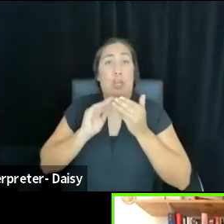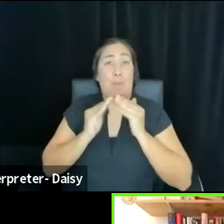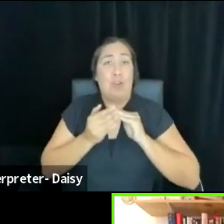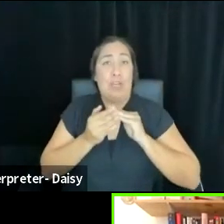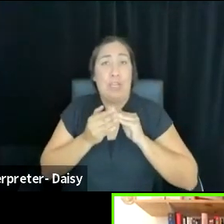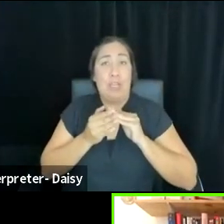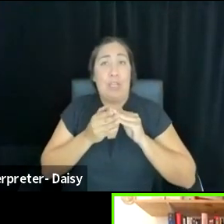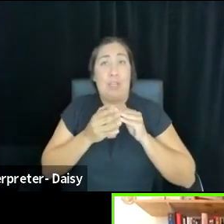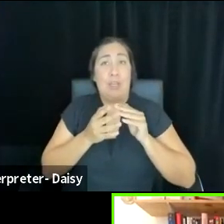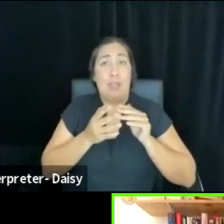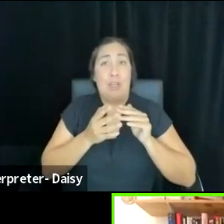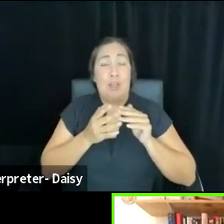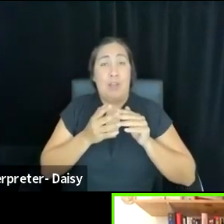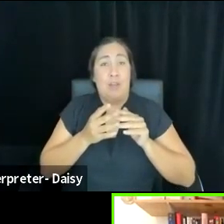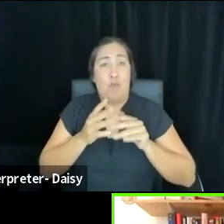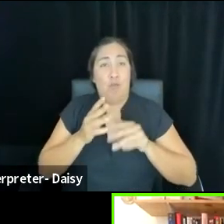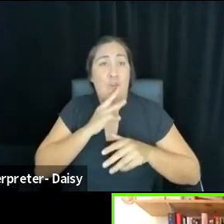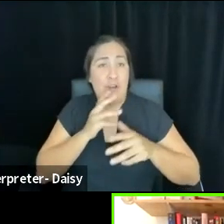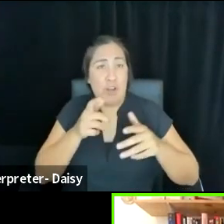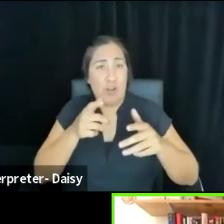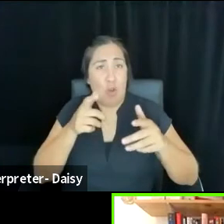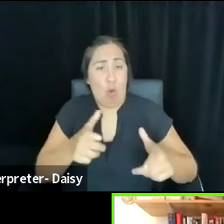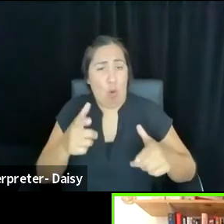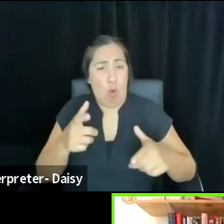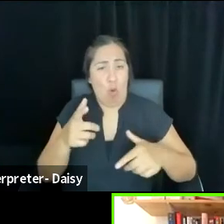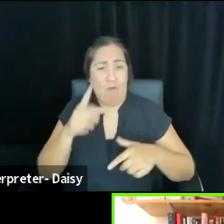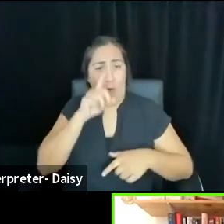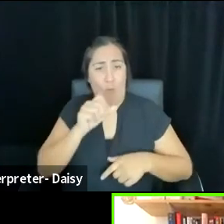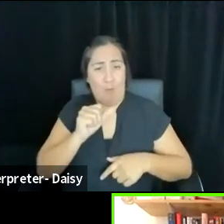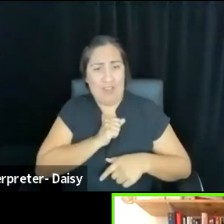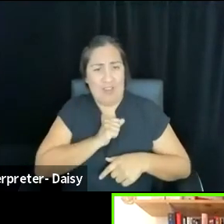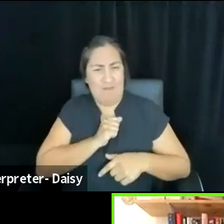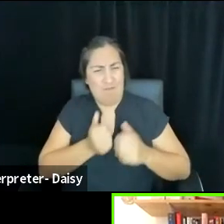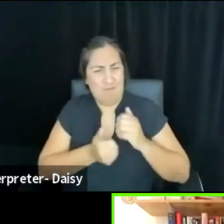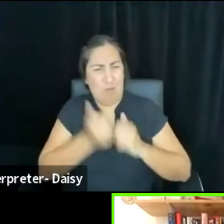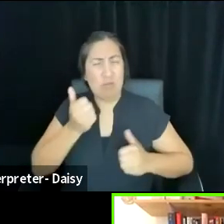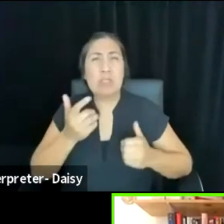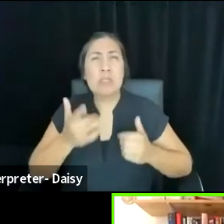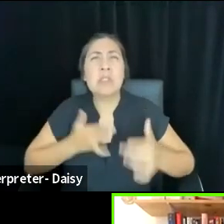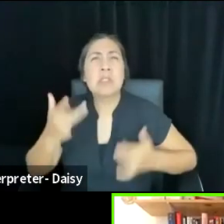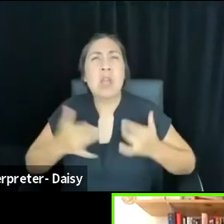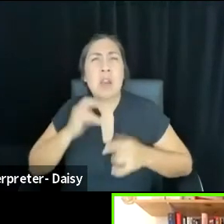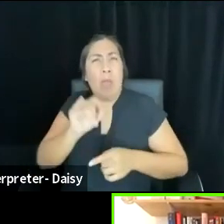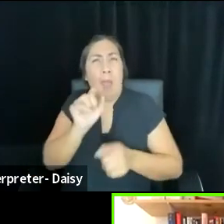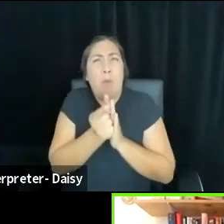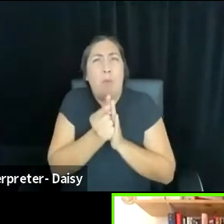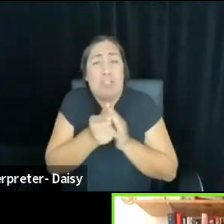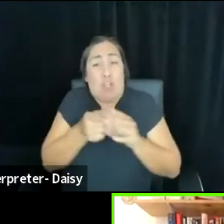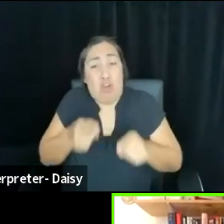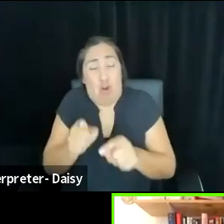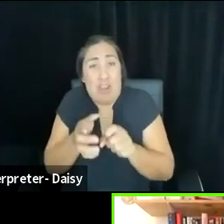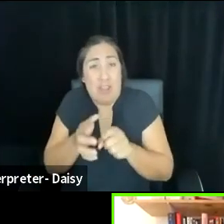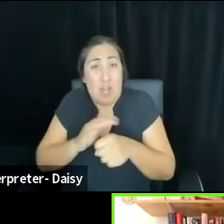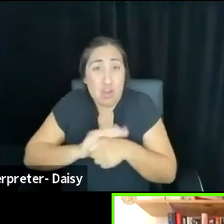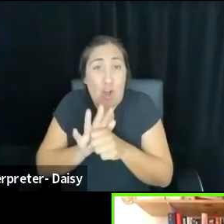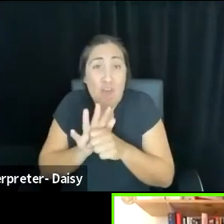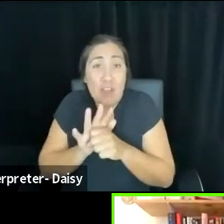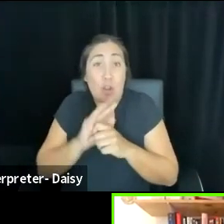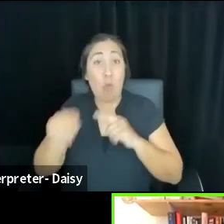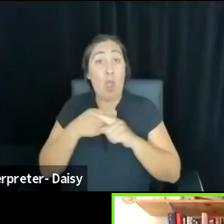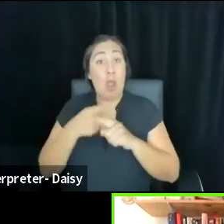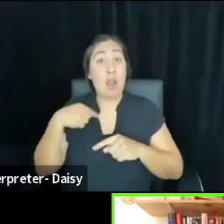excited about those moments in the time of COVID where I'm able to gather with people. Like, the best moments of sharing I've had have